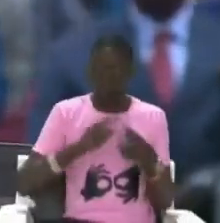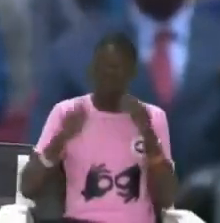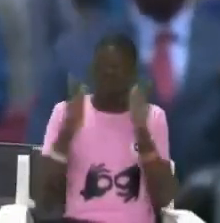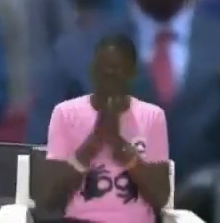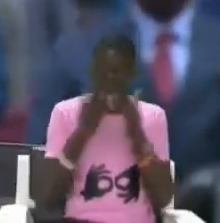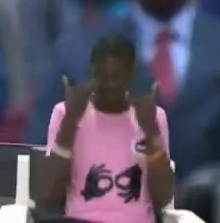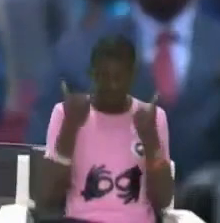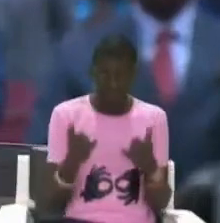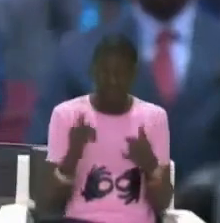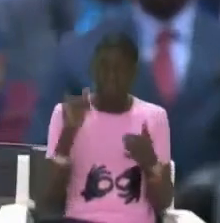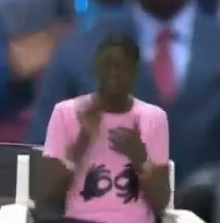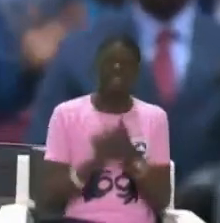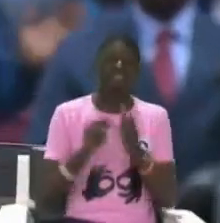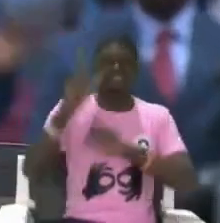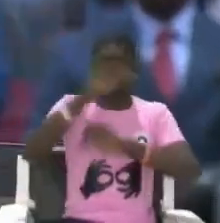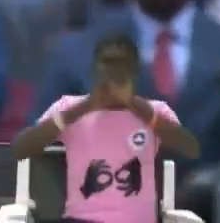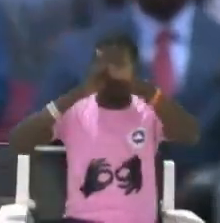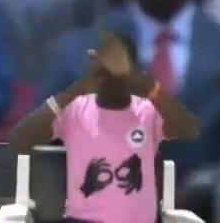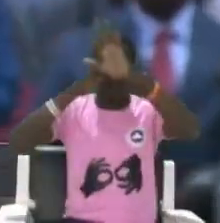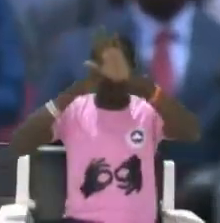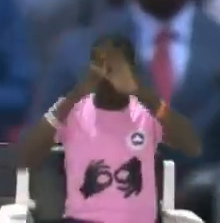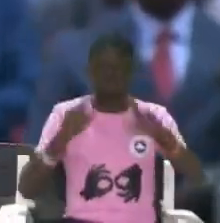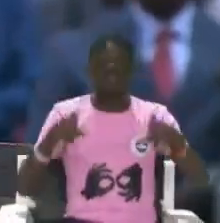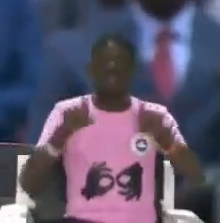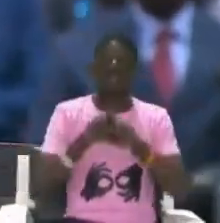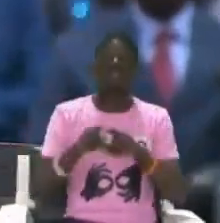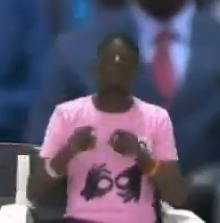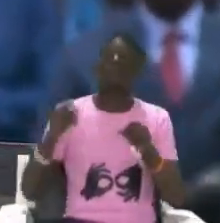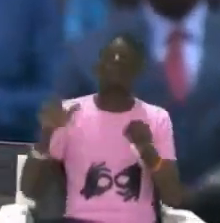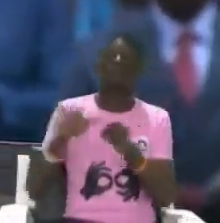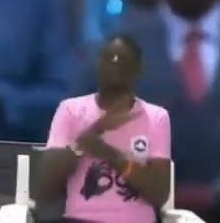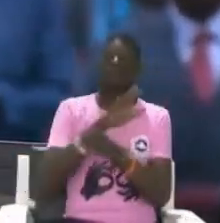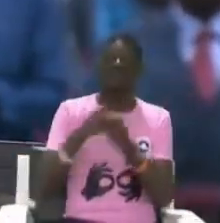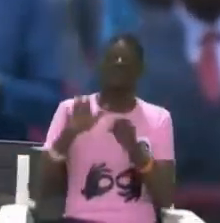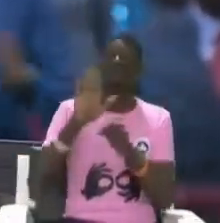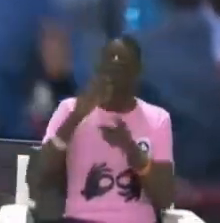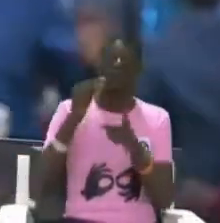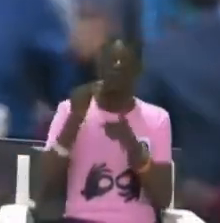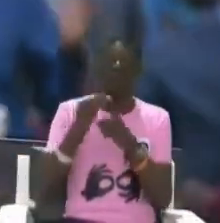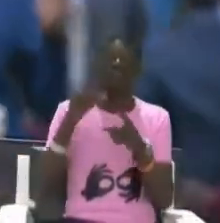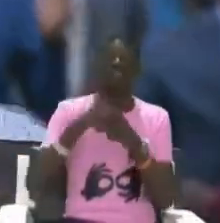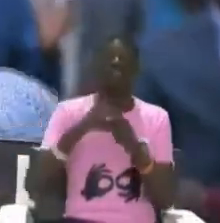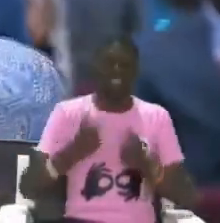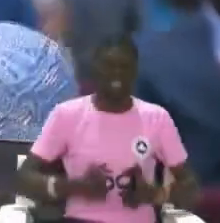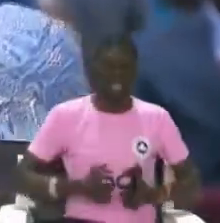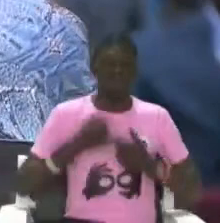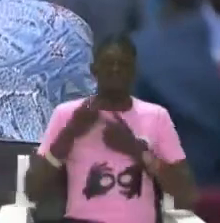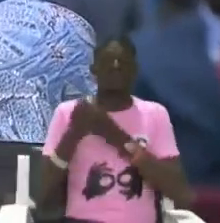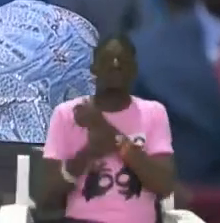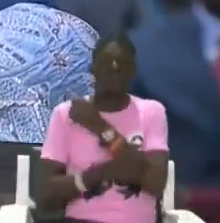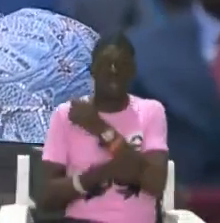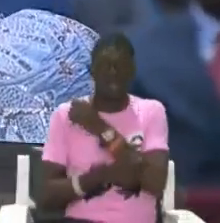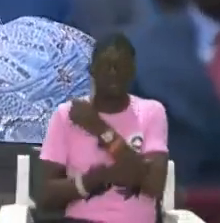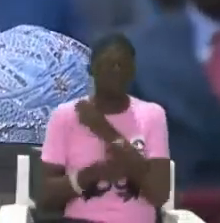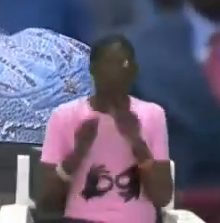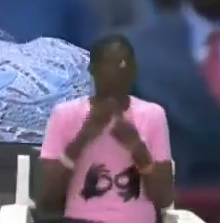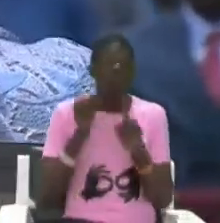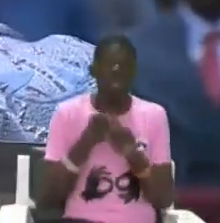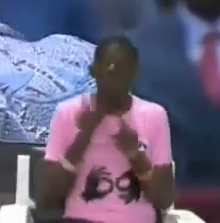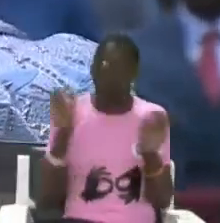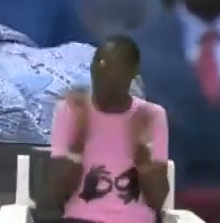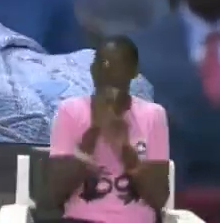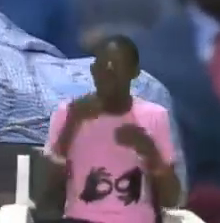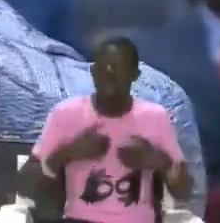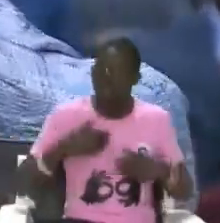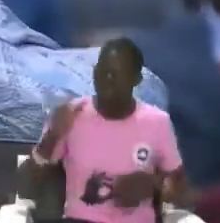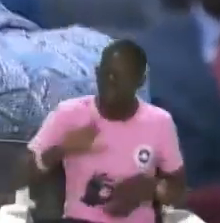tonight that, Father, as you fulfilled your word in the life of Abraham, when he had no child at all,